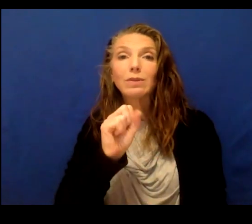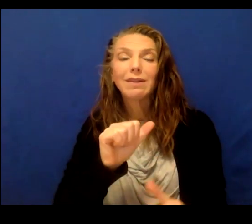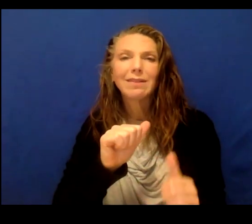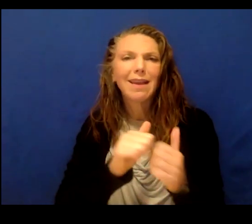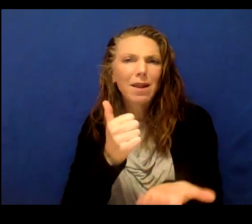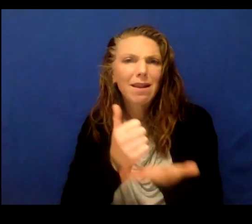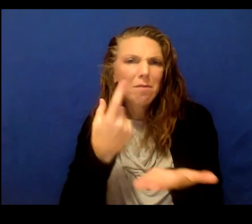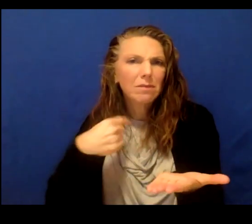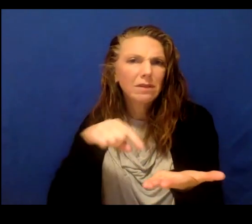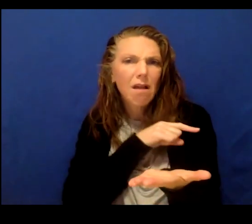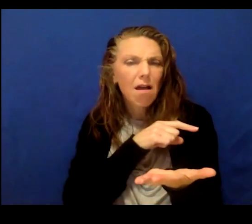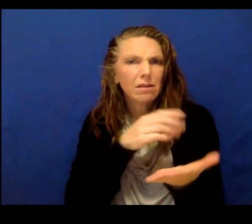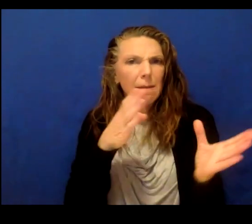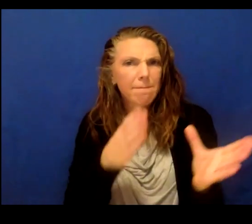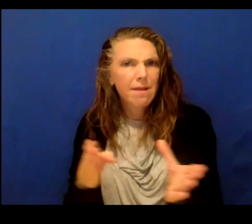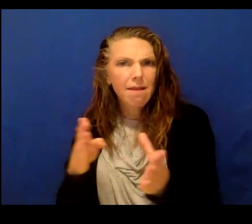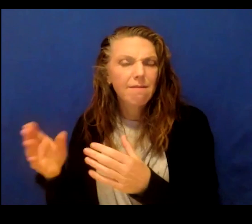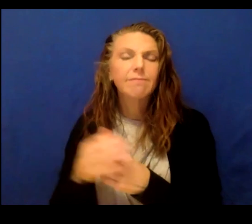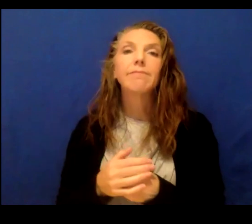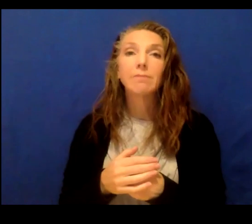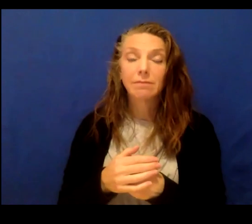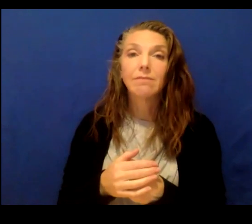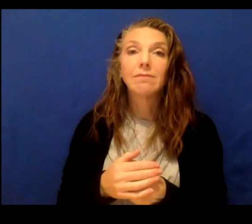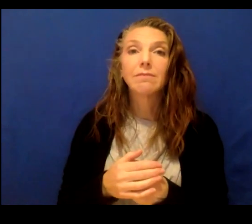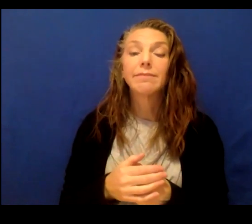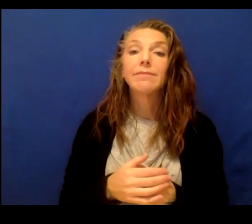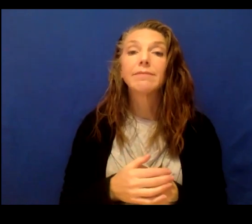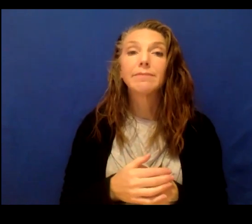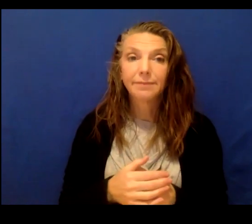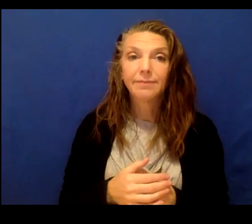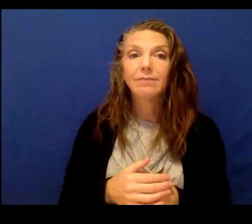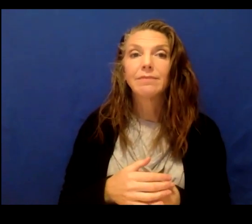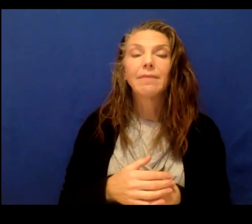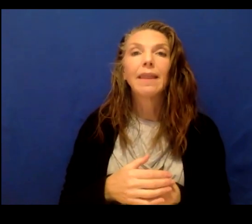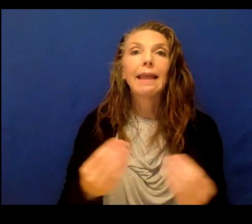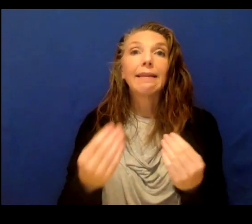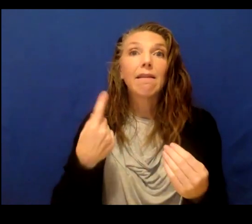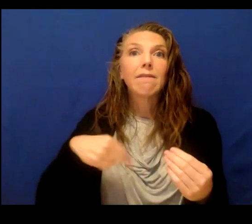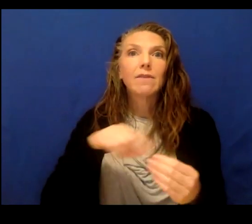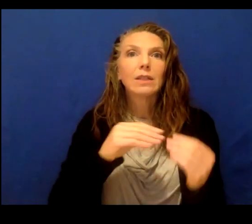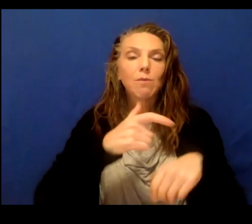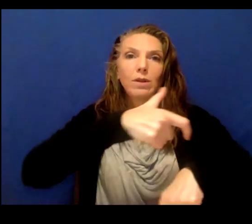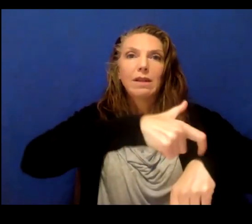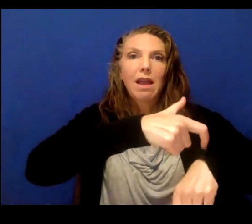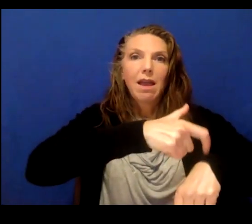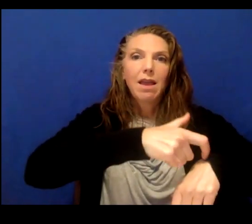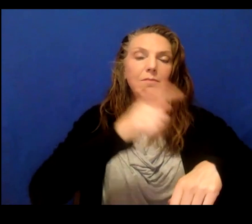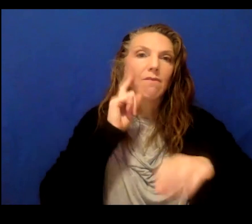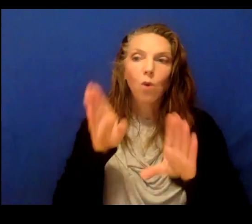planning, they free up time that offer us as providers more intentionality